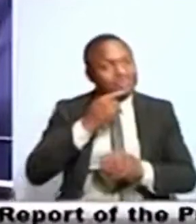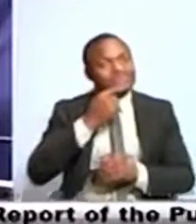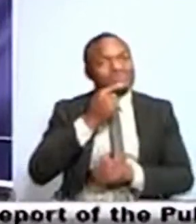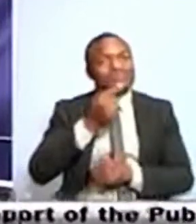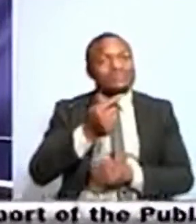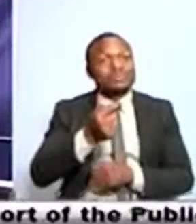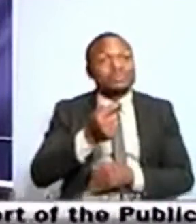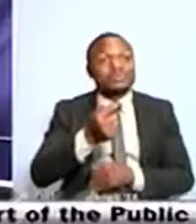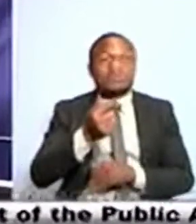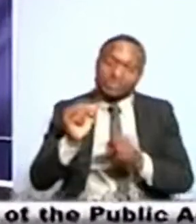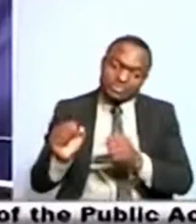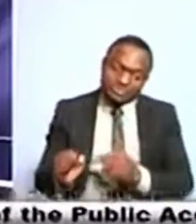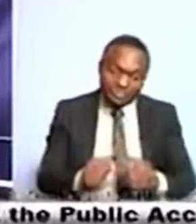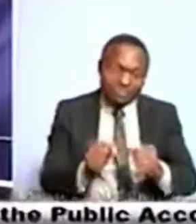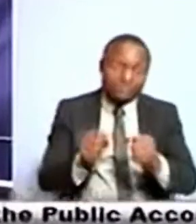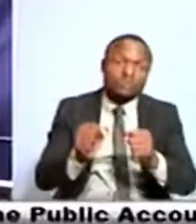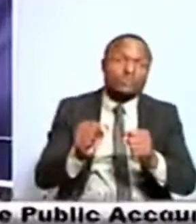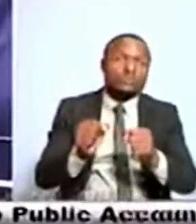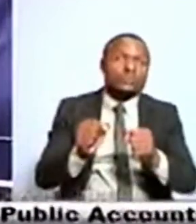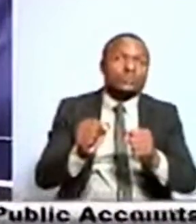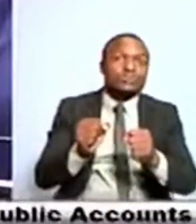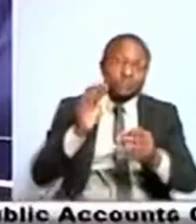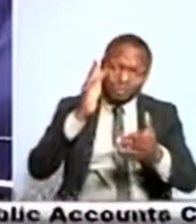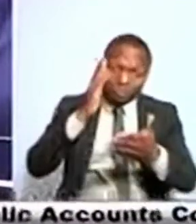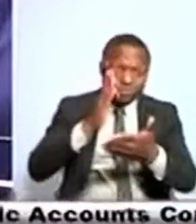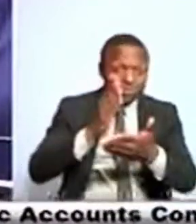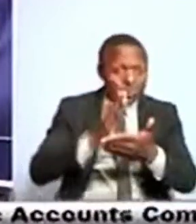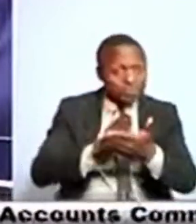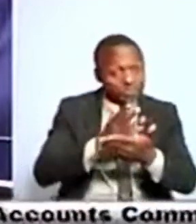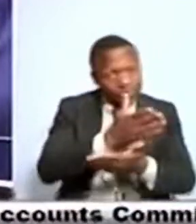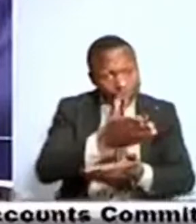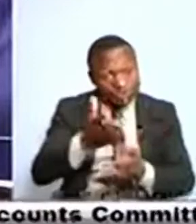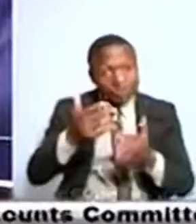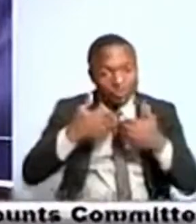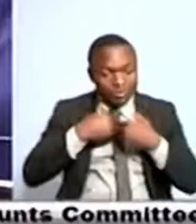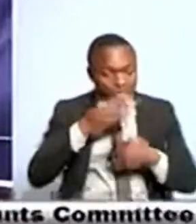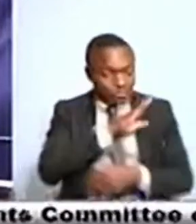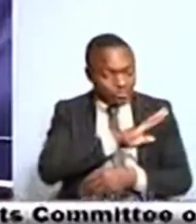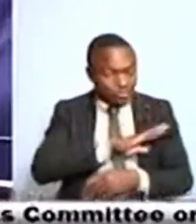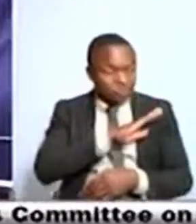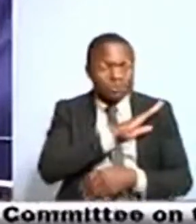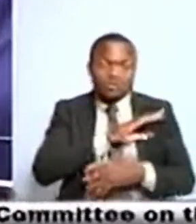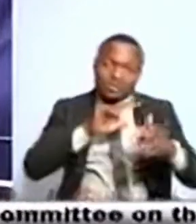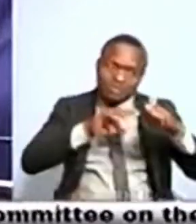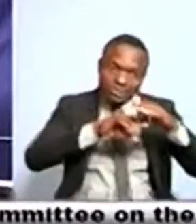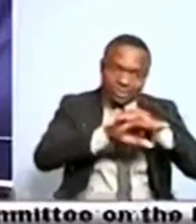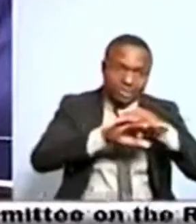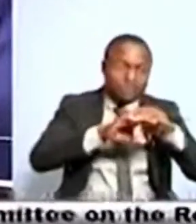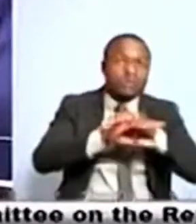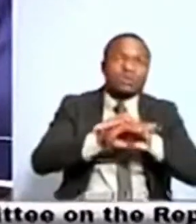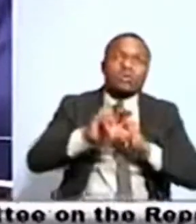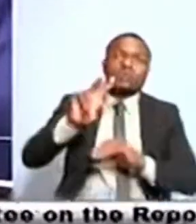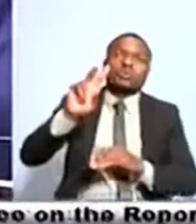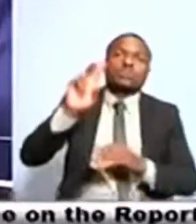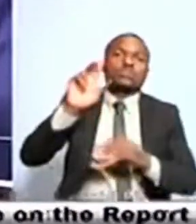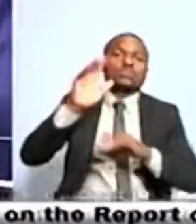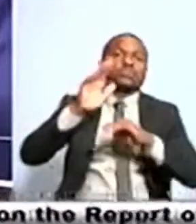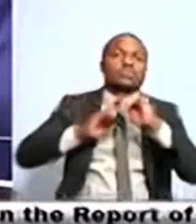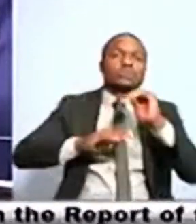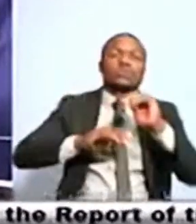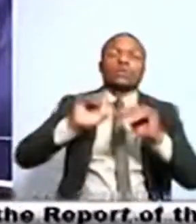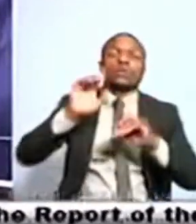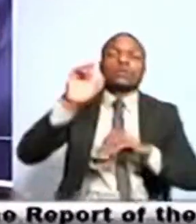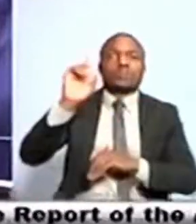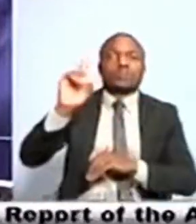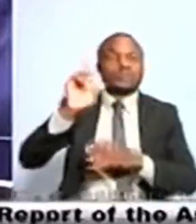to system to eliminate those that may have the habit of accessing more than one service